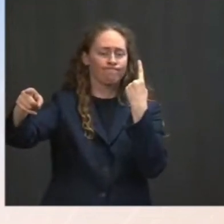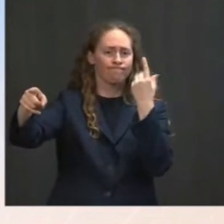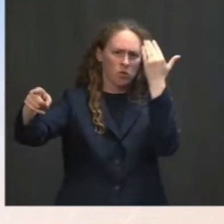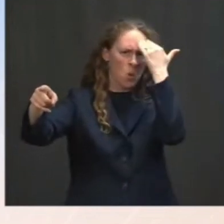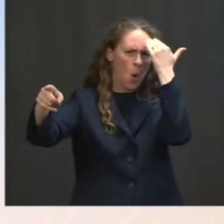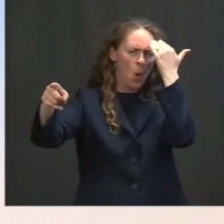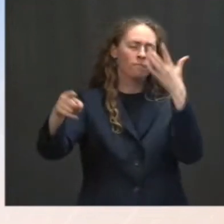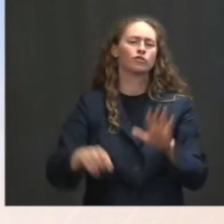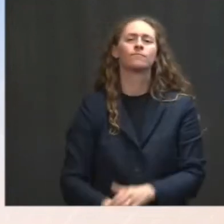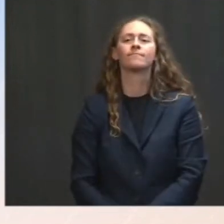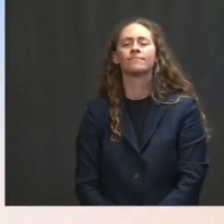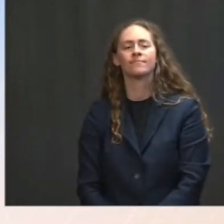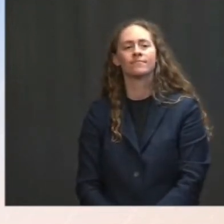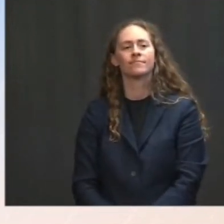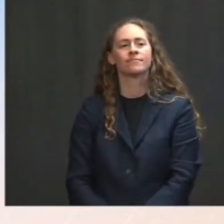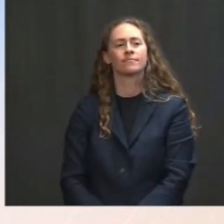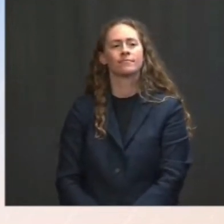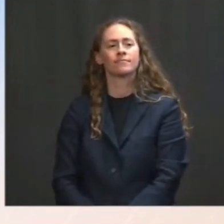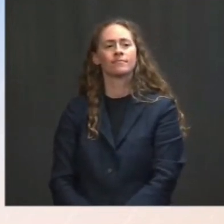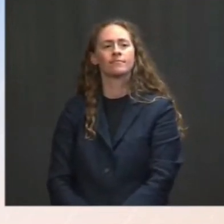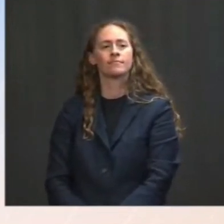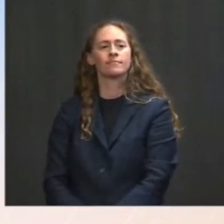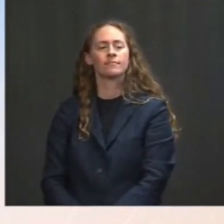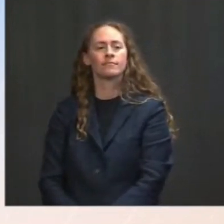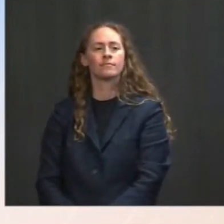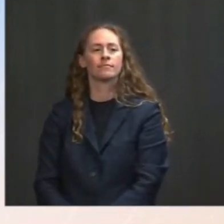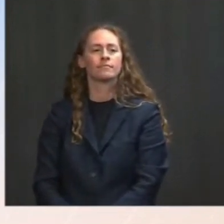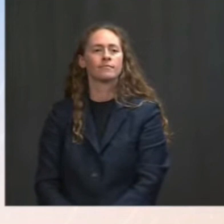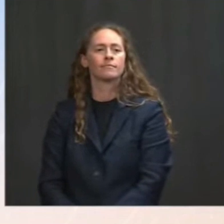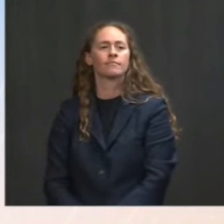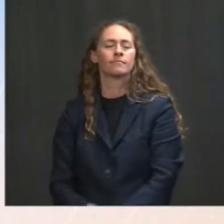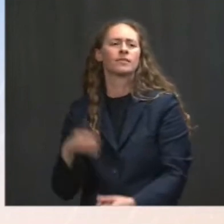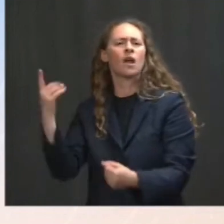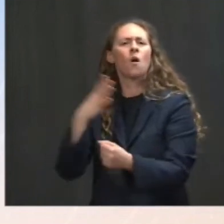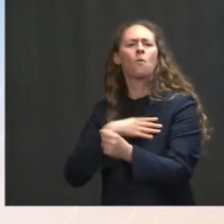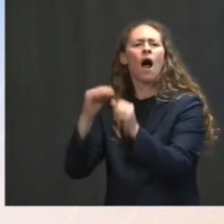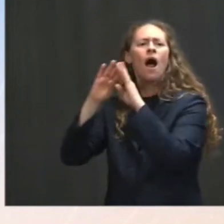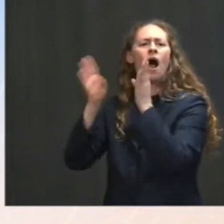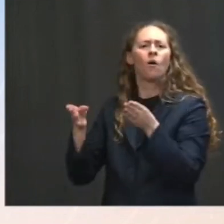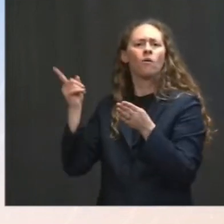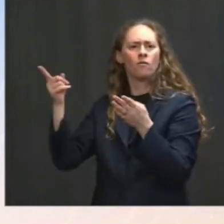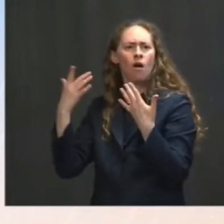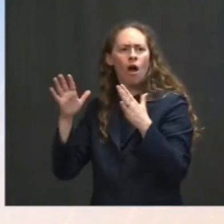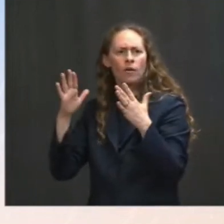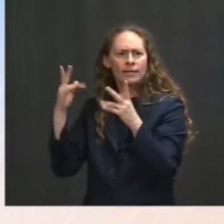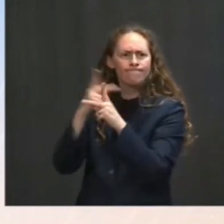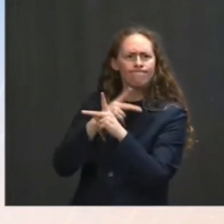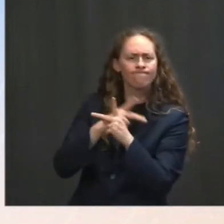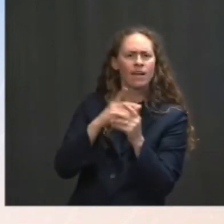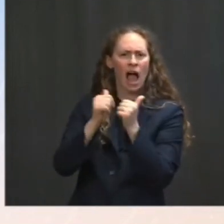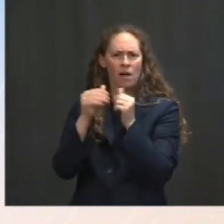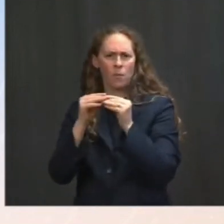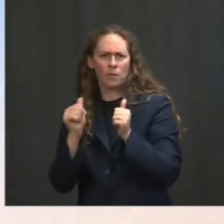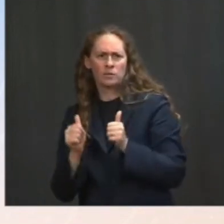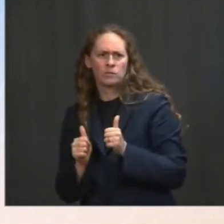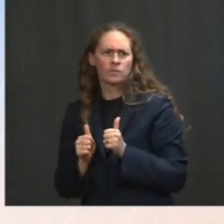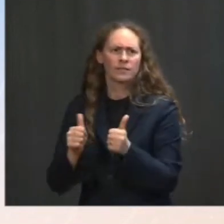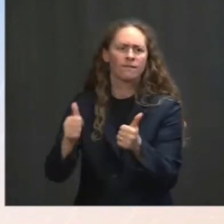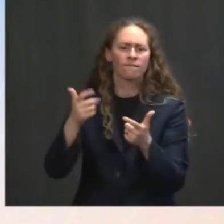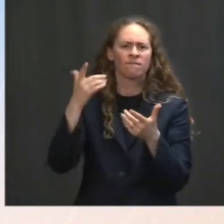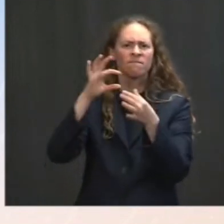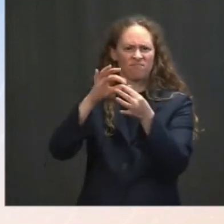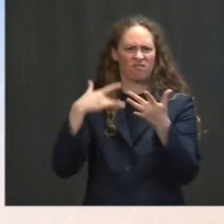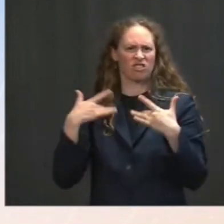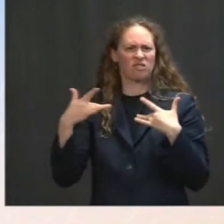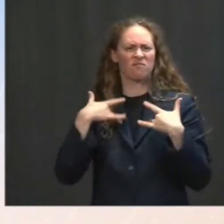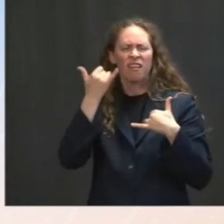become politicized. You guys, the White House, has obviously made the calculation that it's important to be more aggressive in confronting misinformation, but is